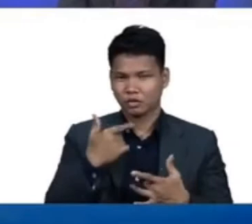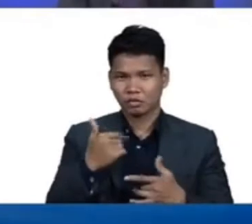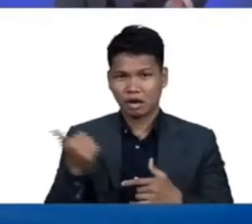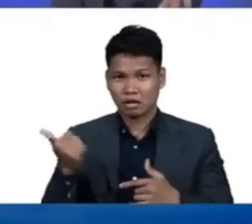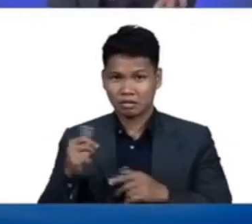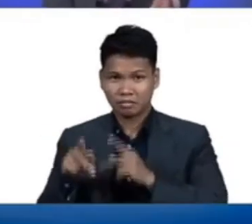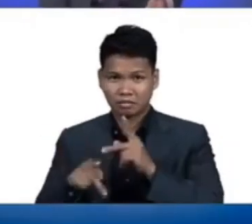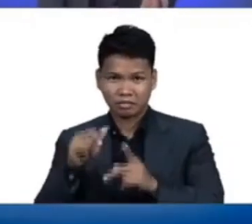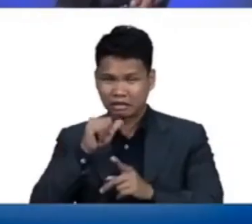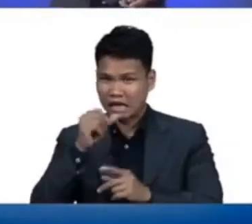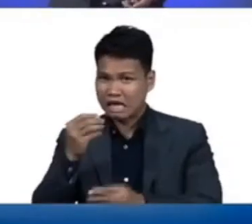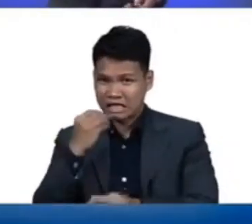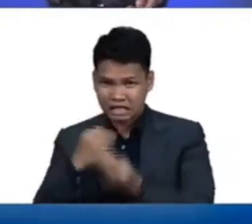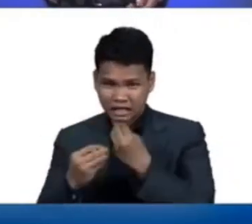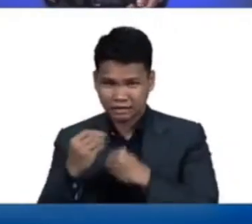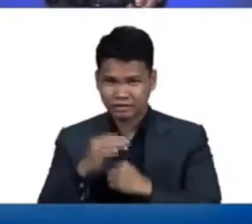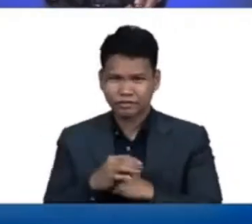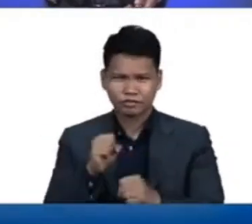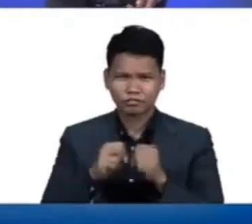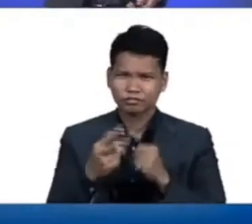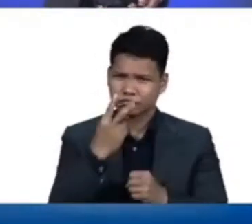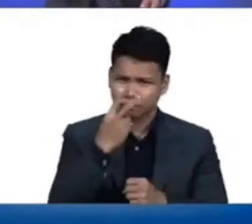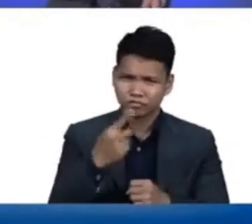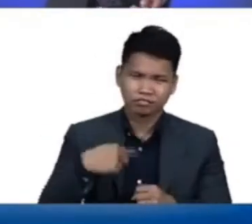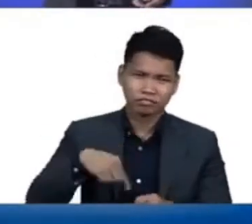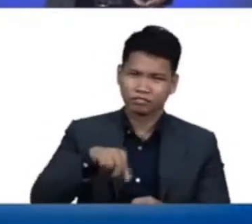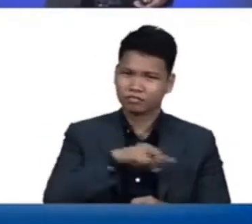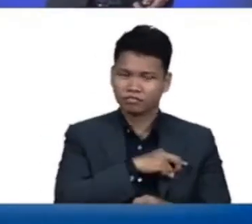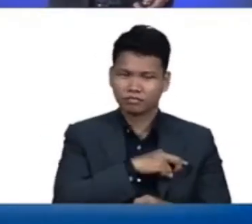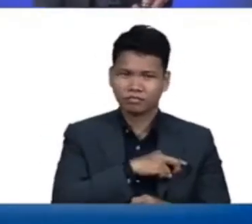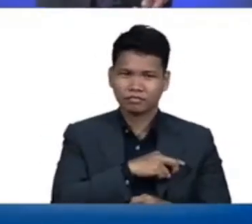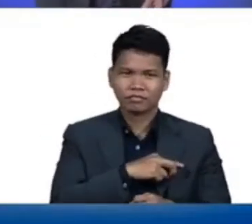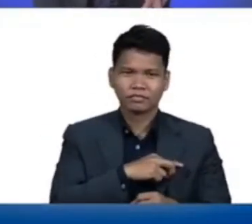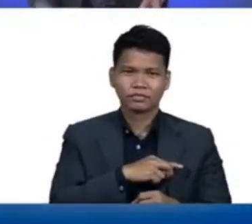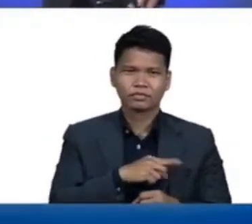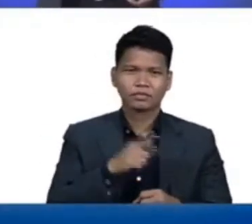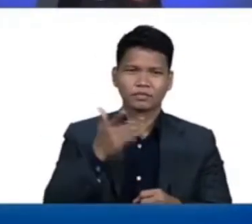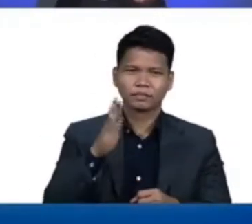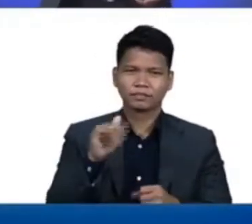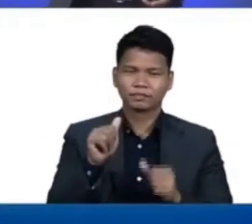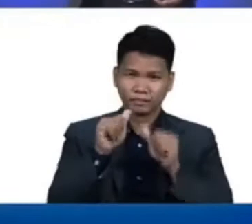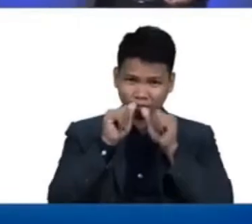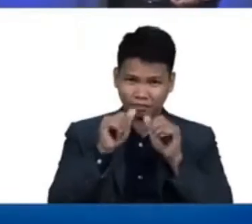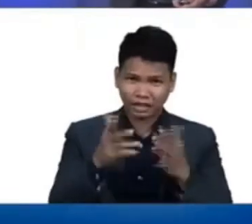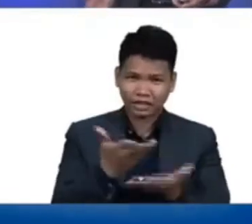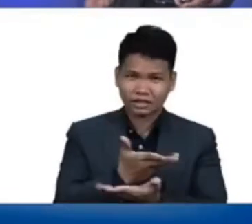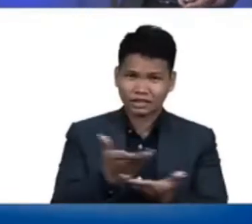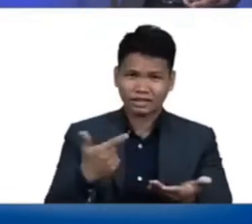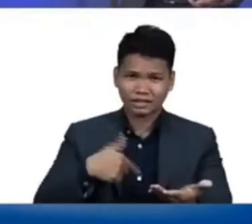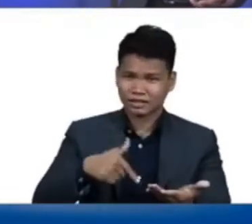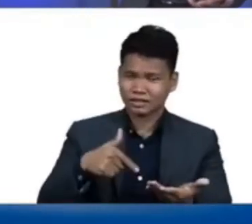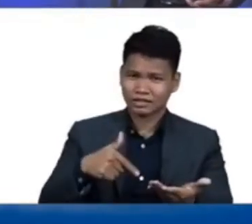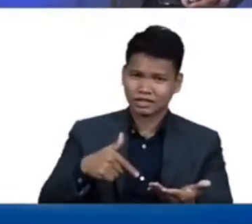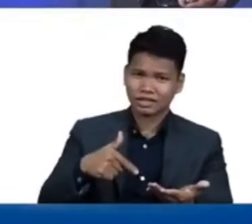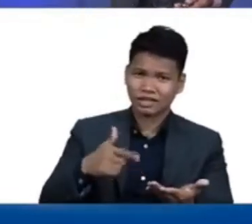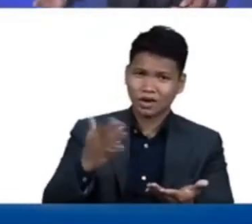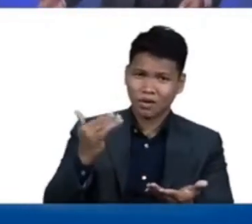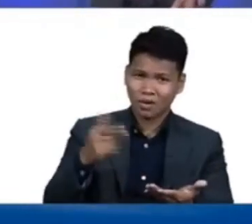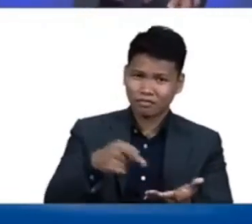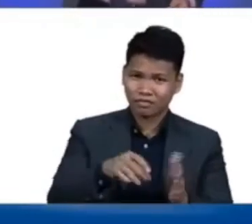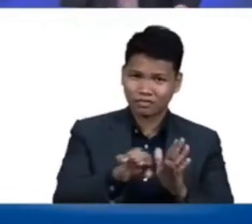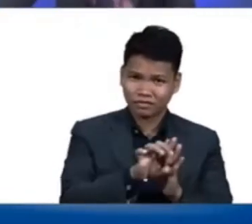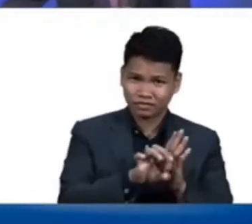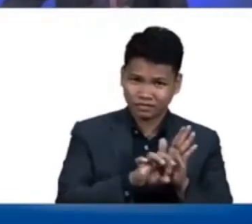than once per week. So, makita po natin kung ano po ang mga pagpapala ng ating makukuha kung kakain